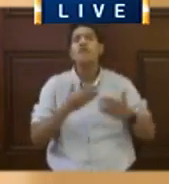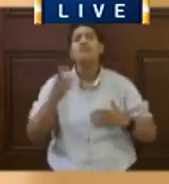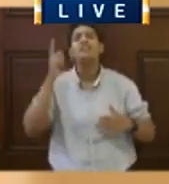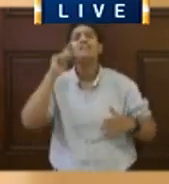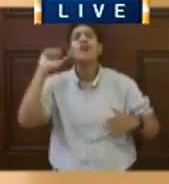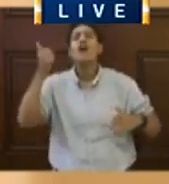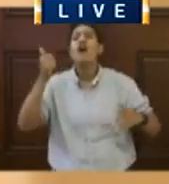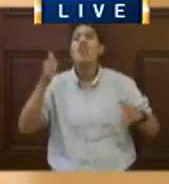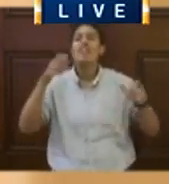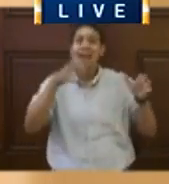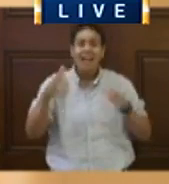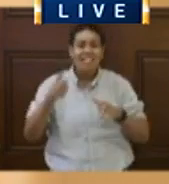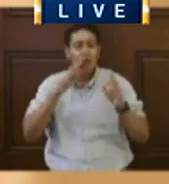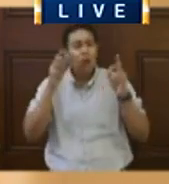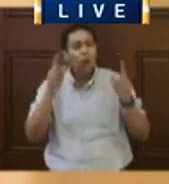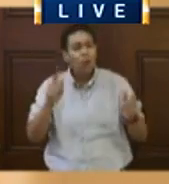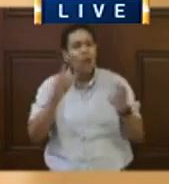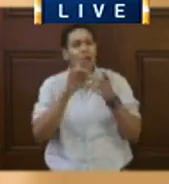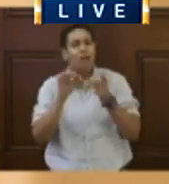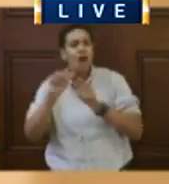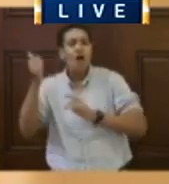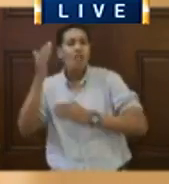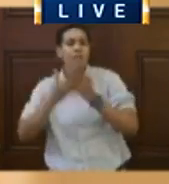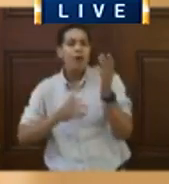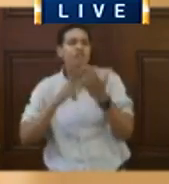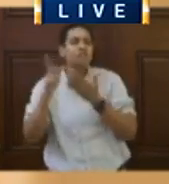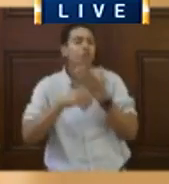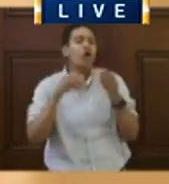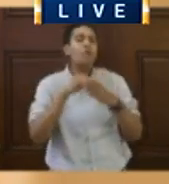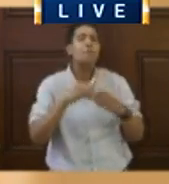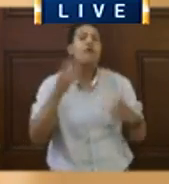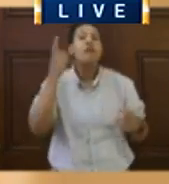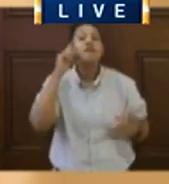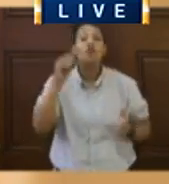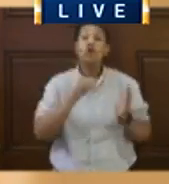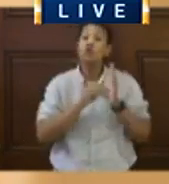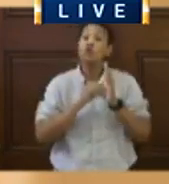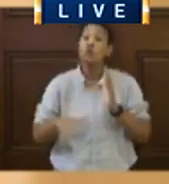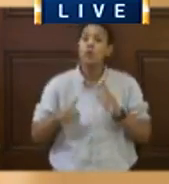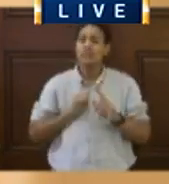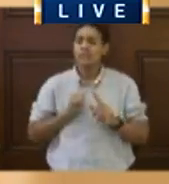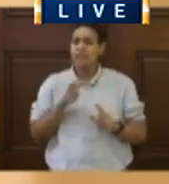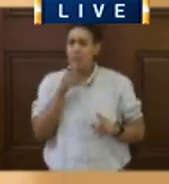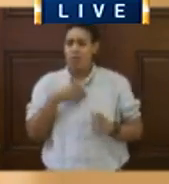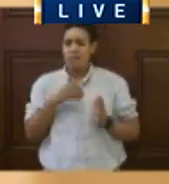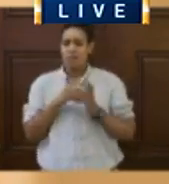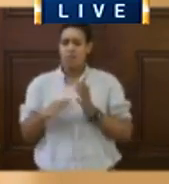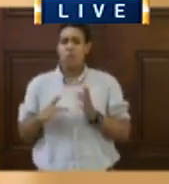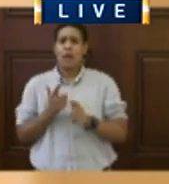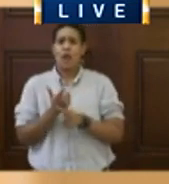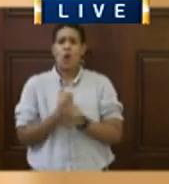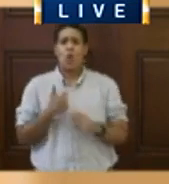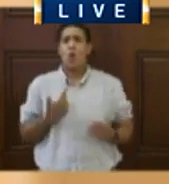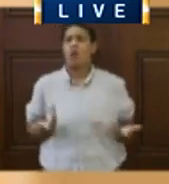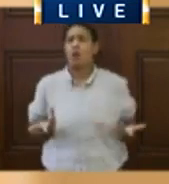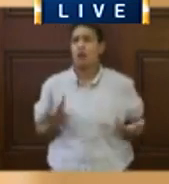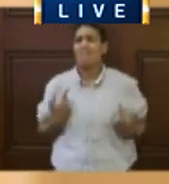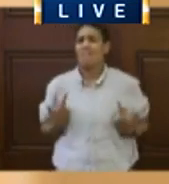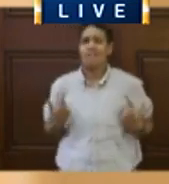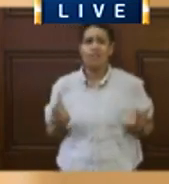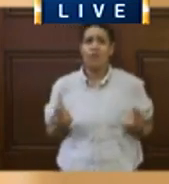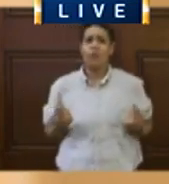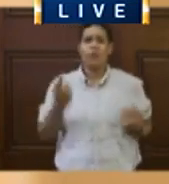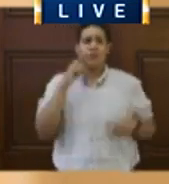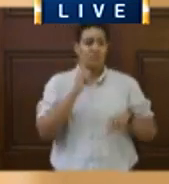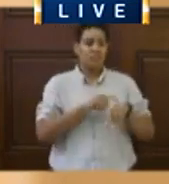very quickly mention other aspects of the program. For students who have student loan, for the period April, May,